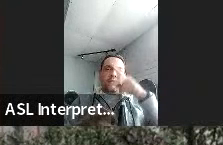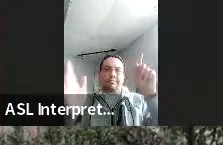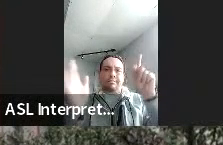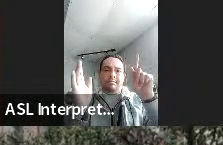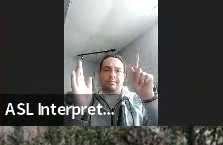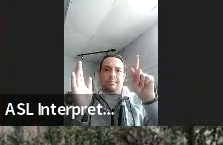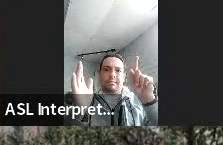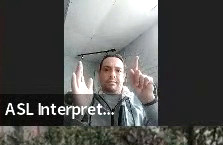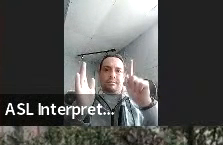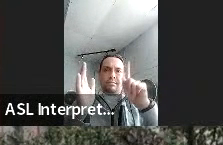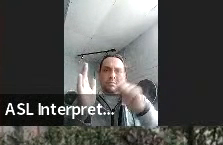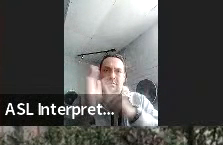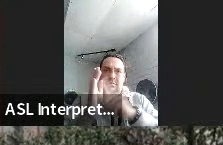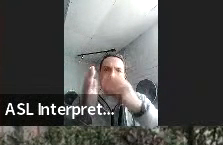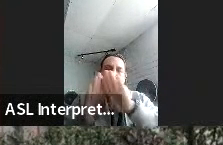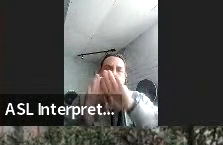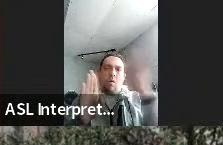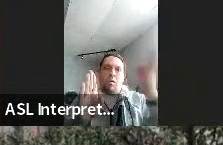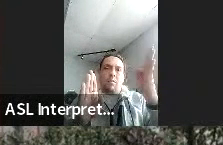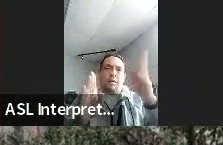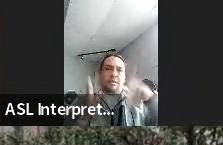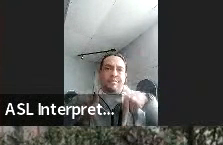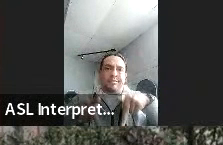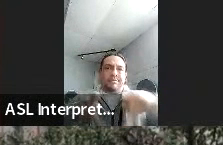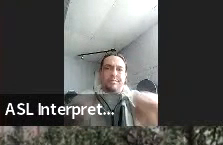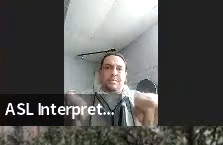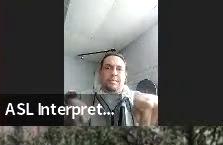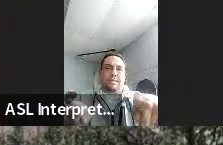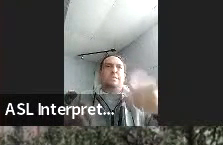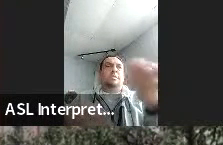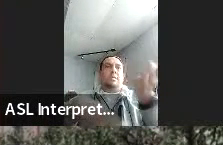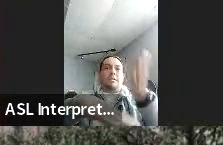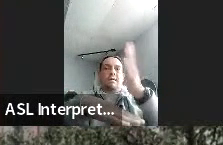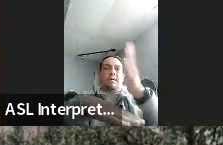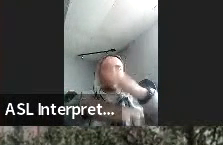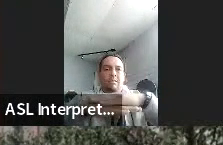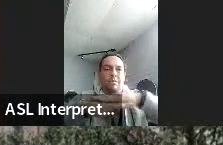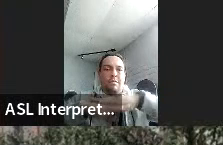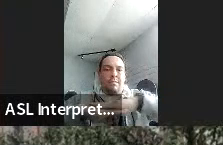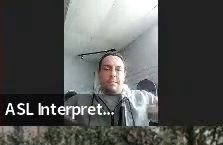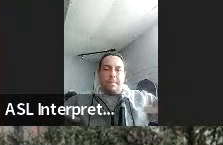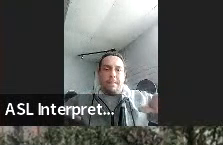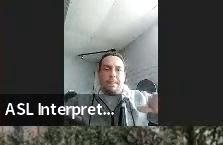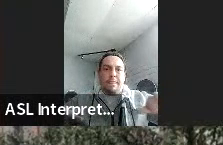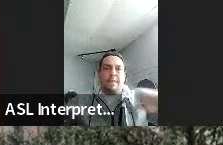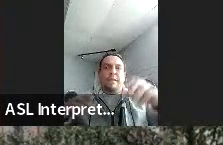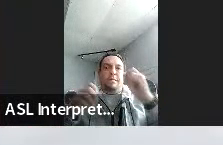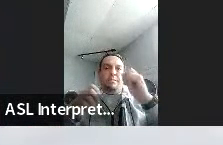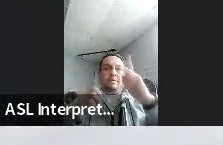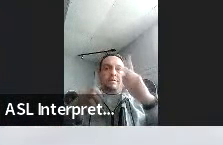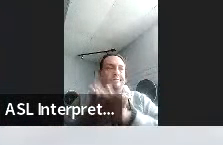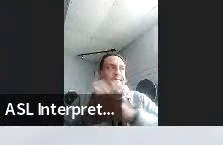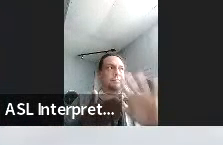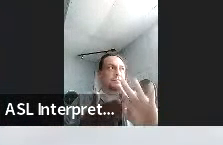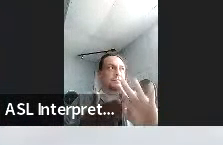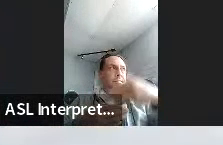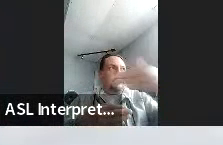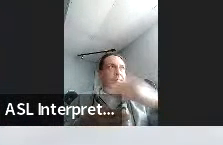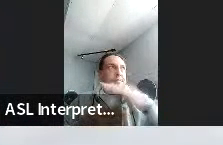open up allowing these kinds of businesses to locate on the ground floor as well. Next slide, please.